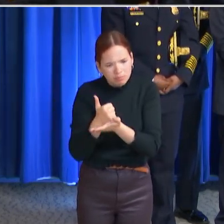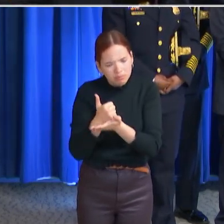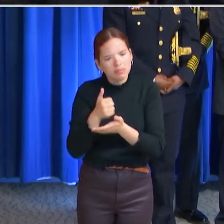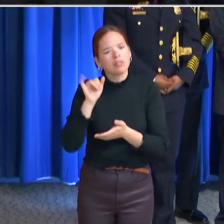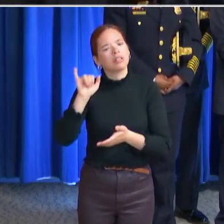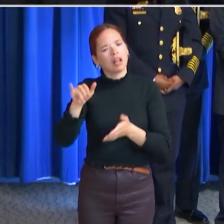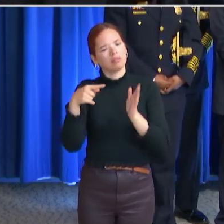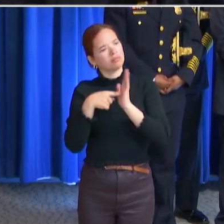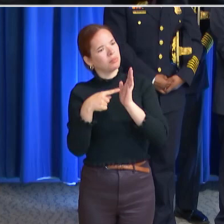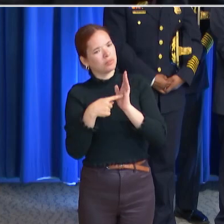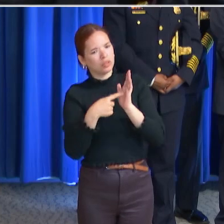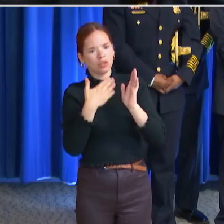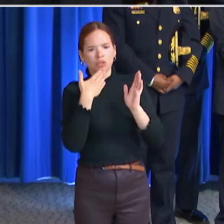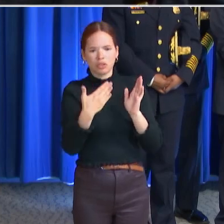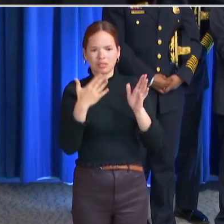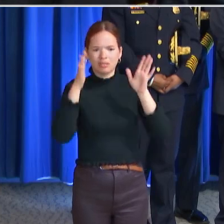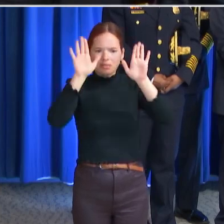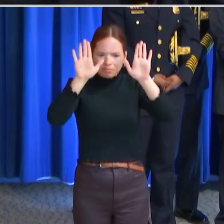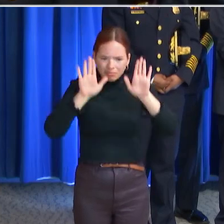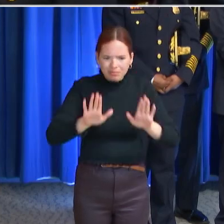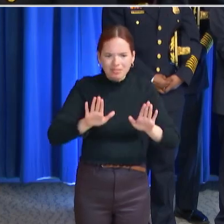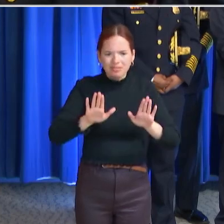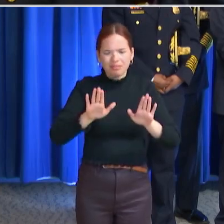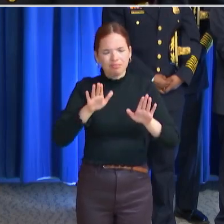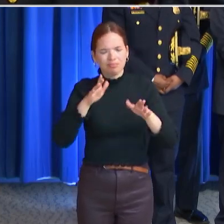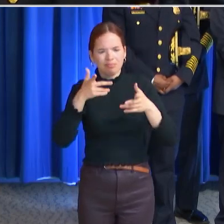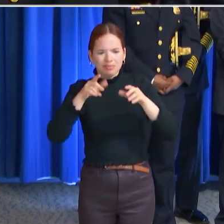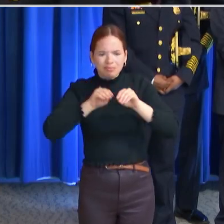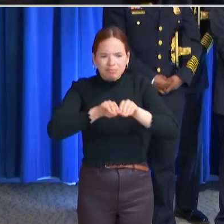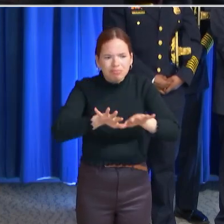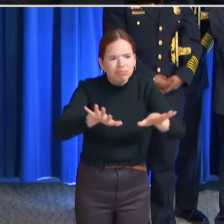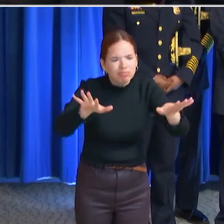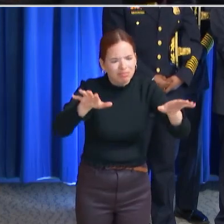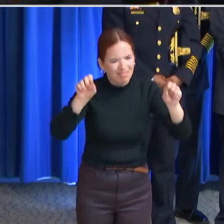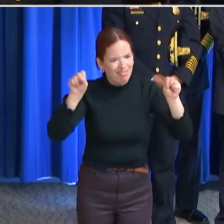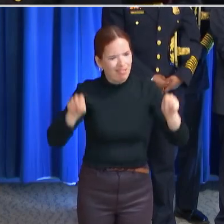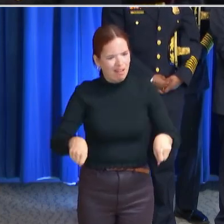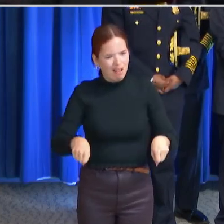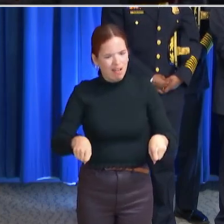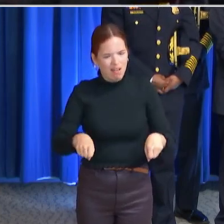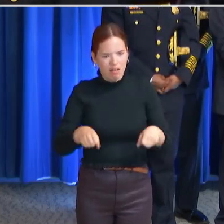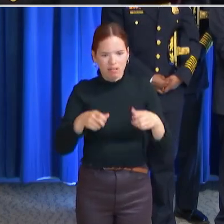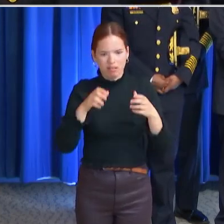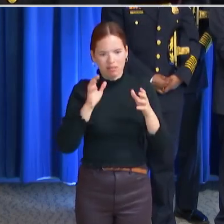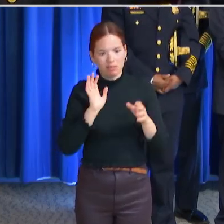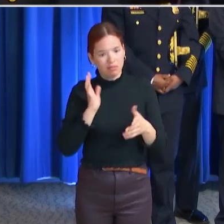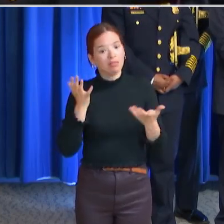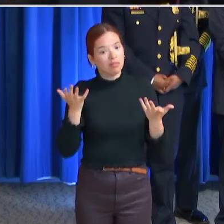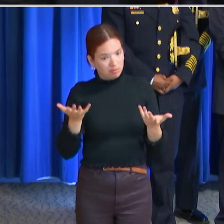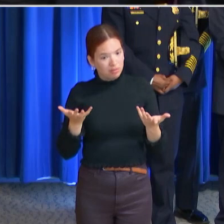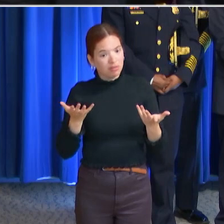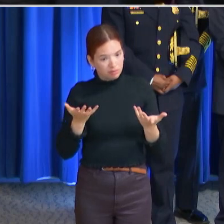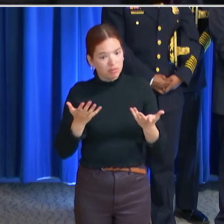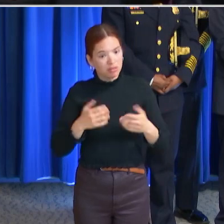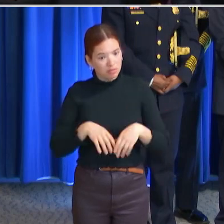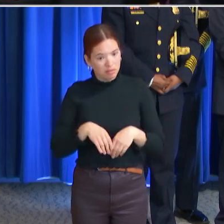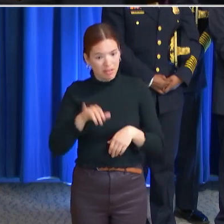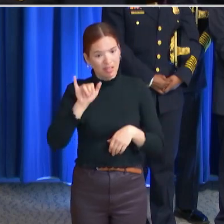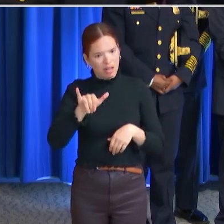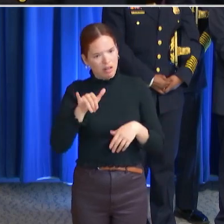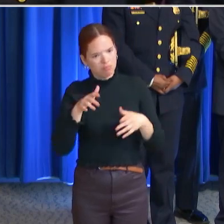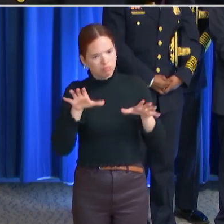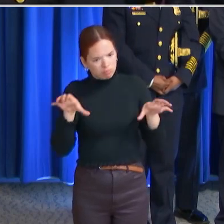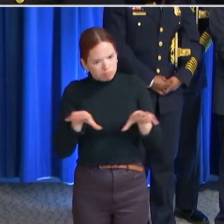is transferable. So we know that he is leaving behind a capable leadership team that is ready